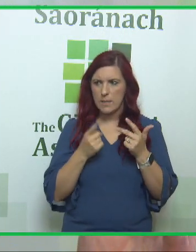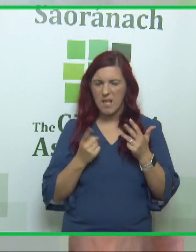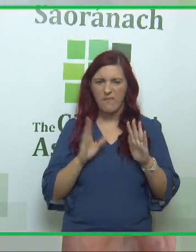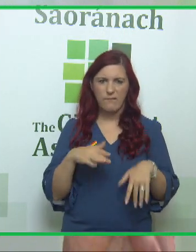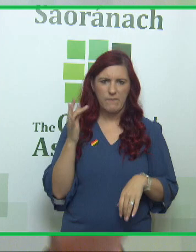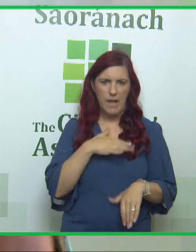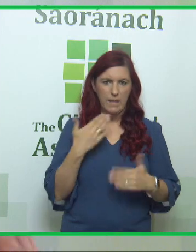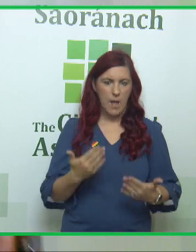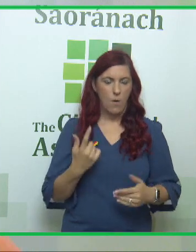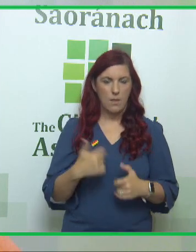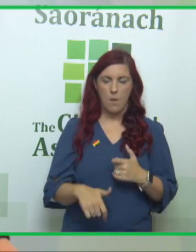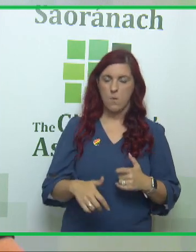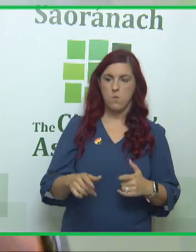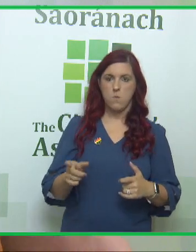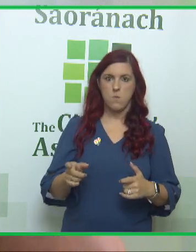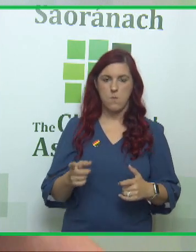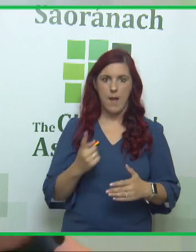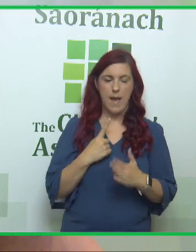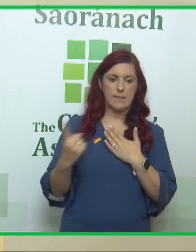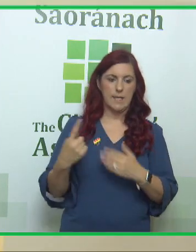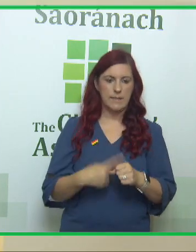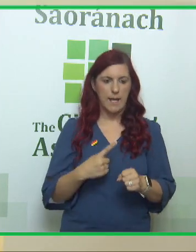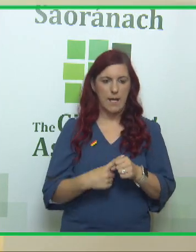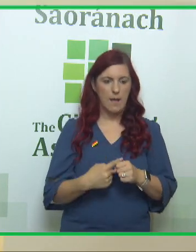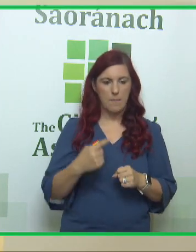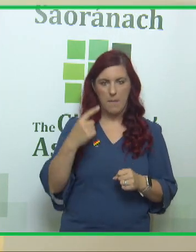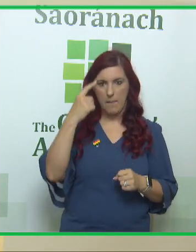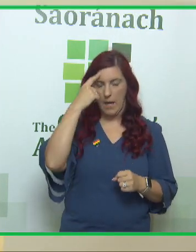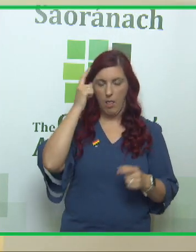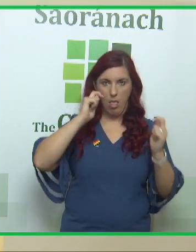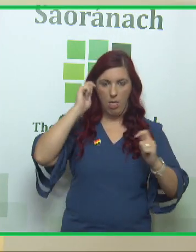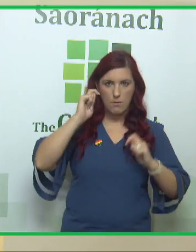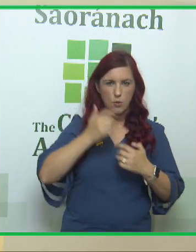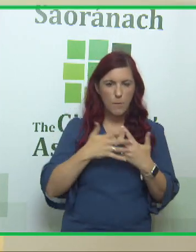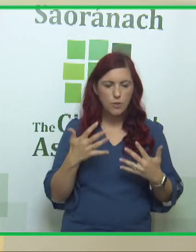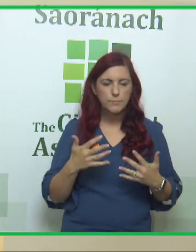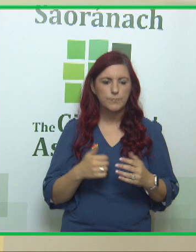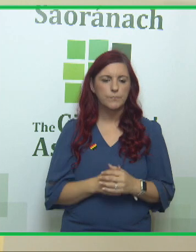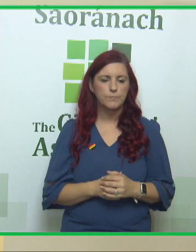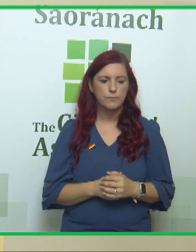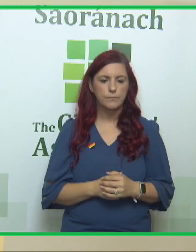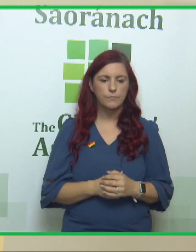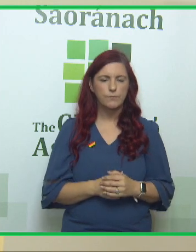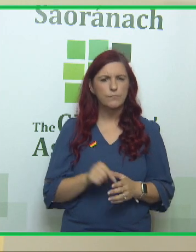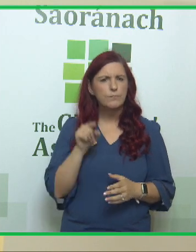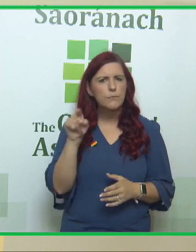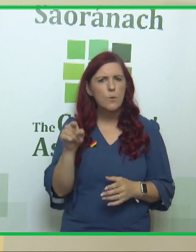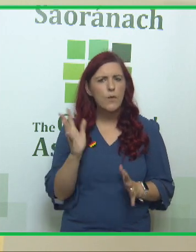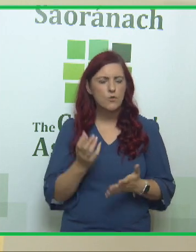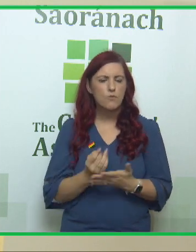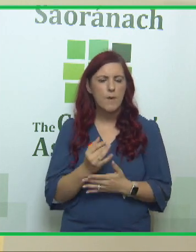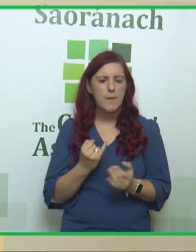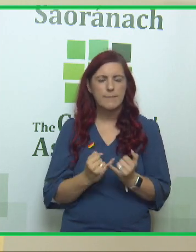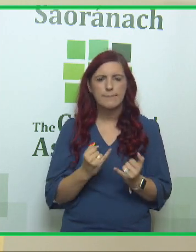anymore, and before I know it, I'm isolated again, and my head is down a number on me again. It is, Nicola, I think, something you described about, it's